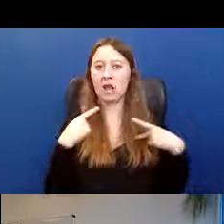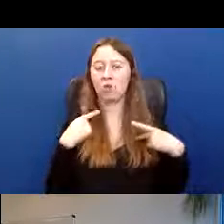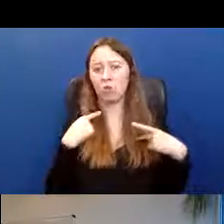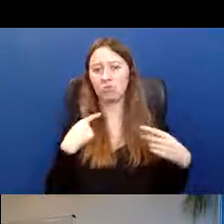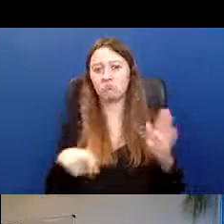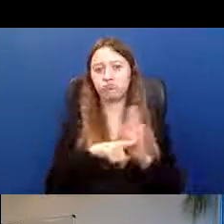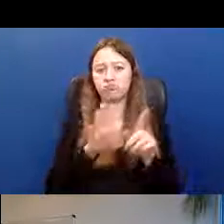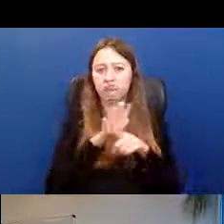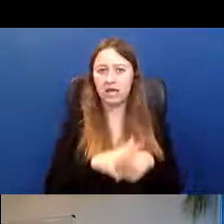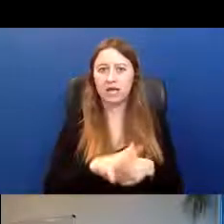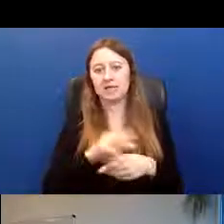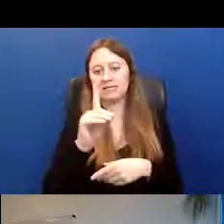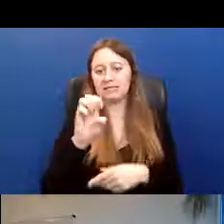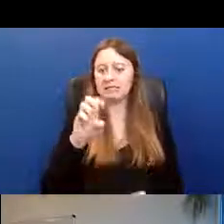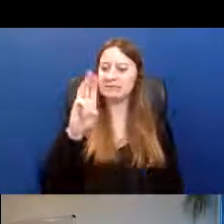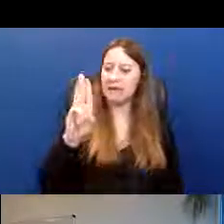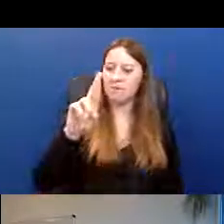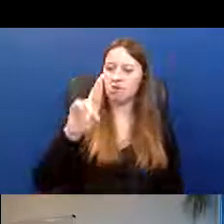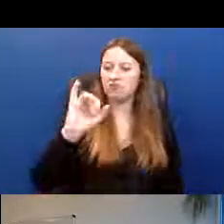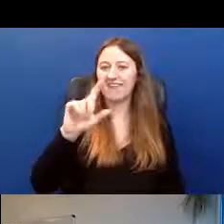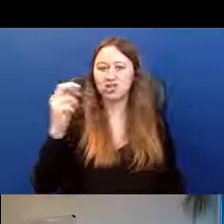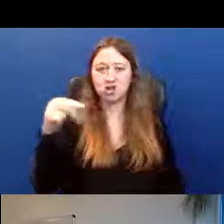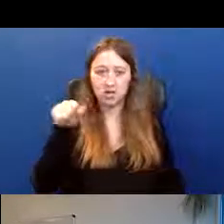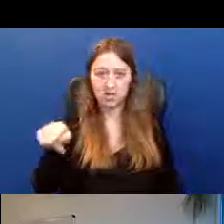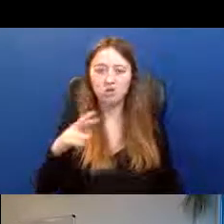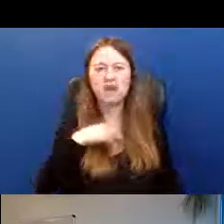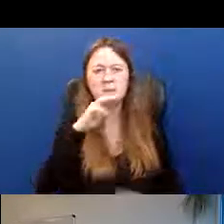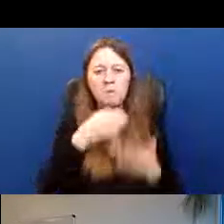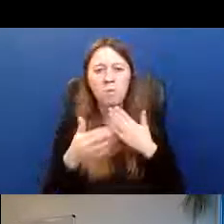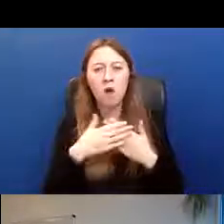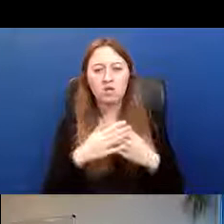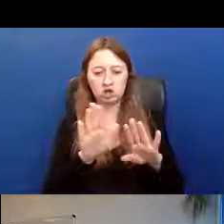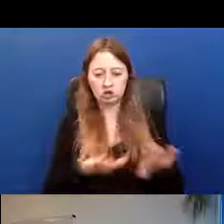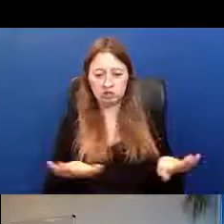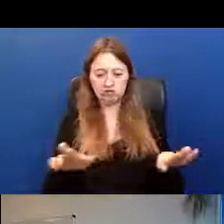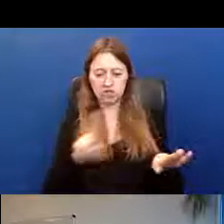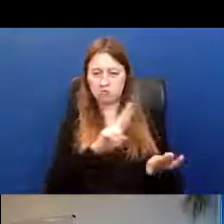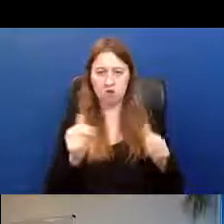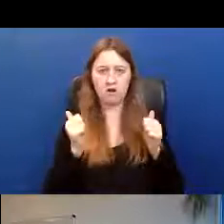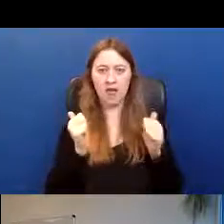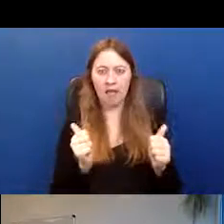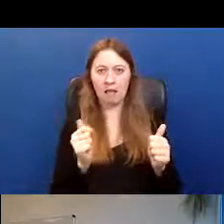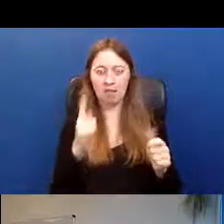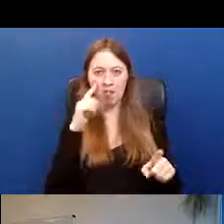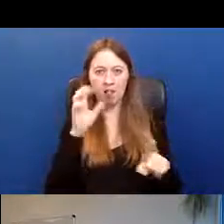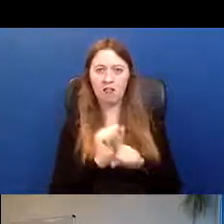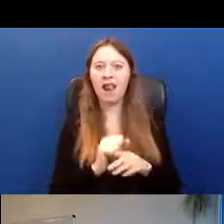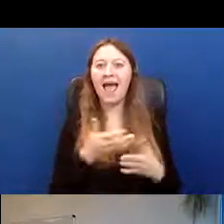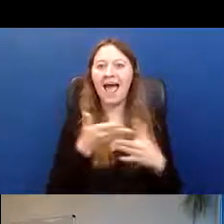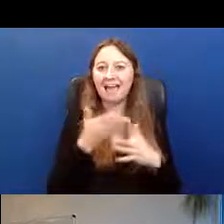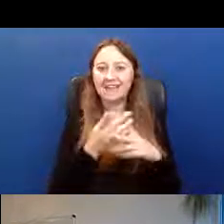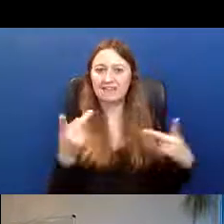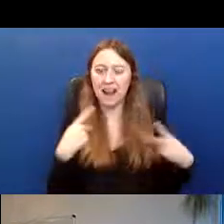haven't had access to, or haven't been able to access a language sufficiently to achieve the normal milestones in